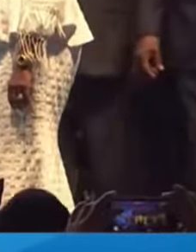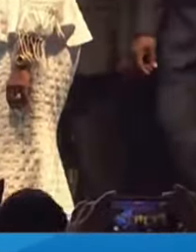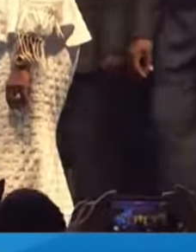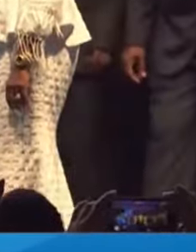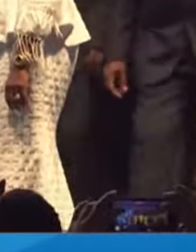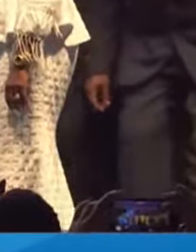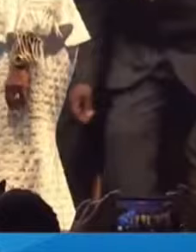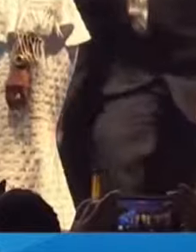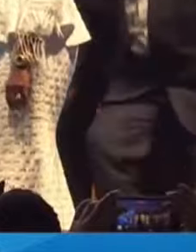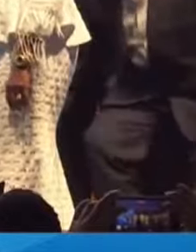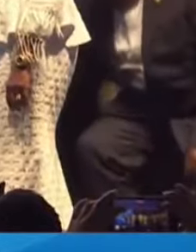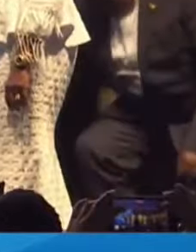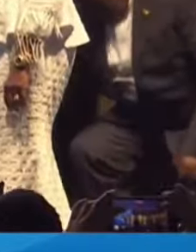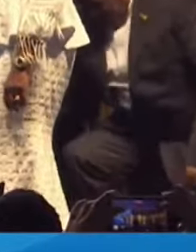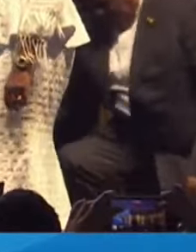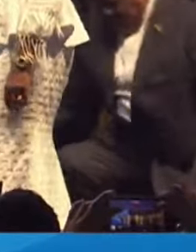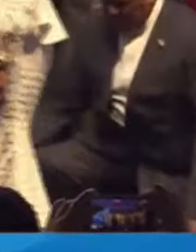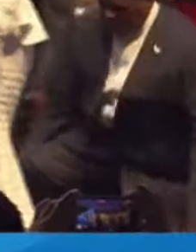behind